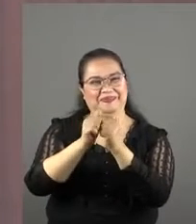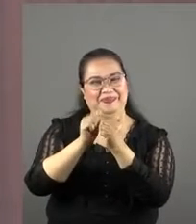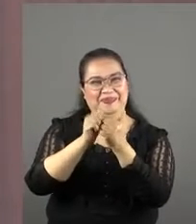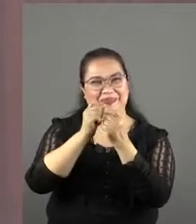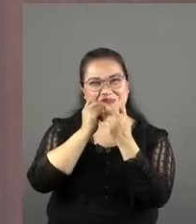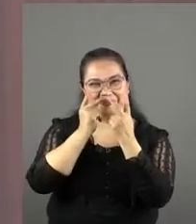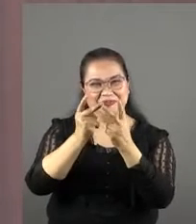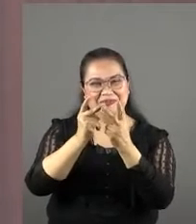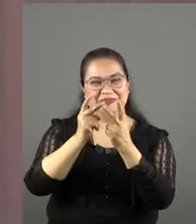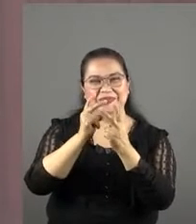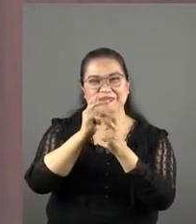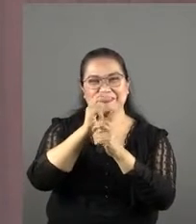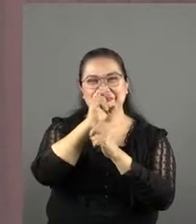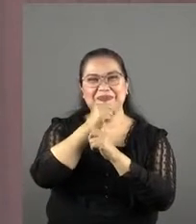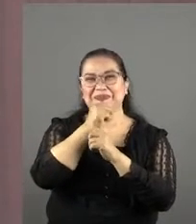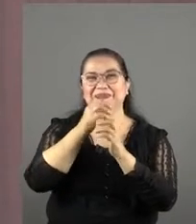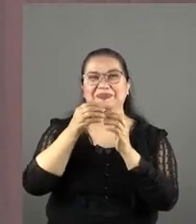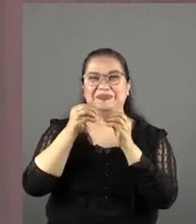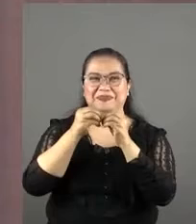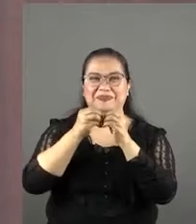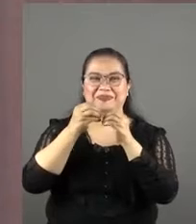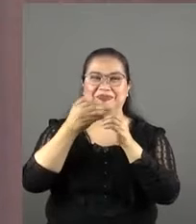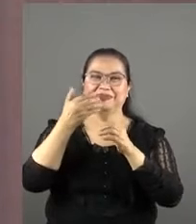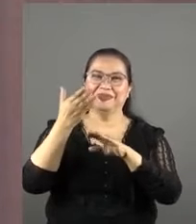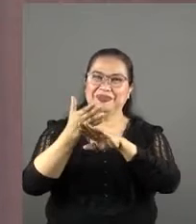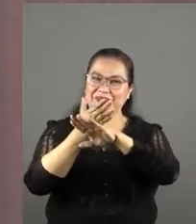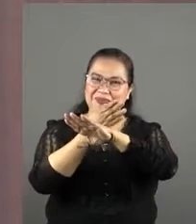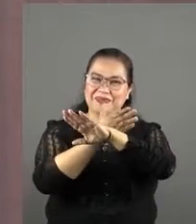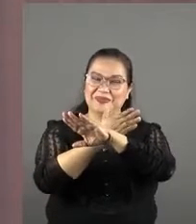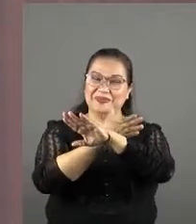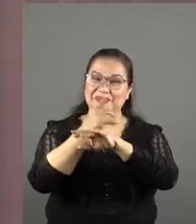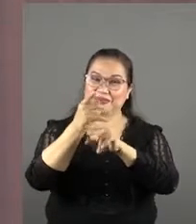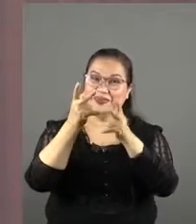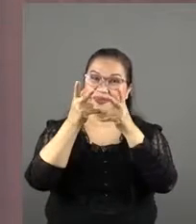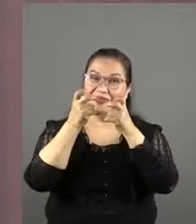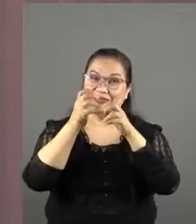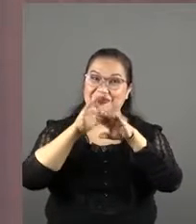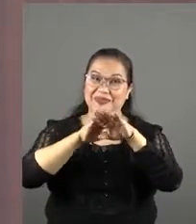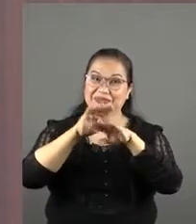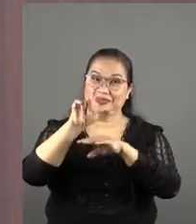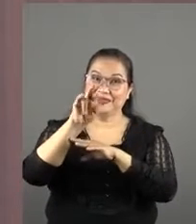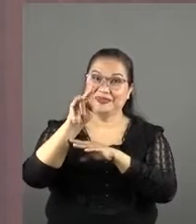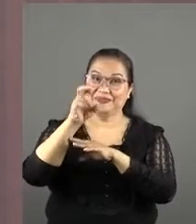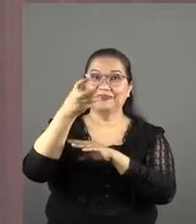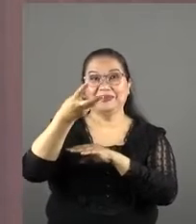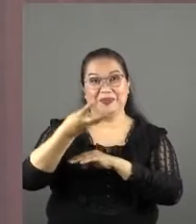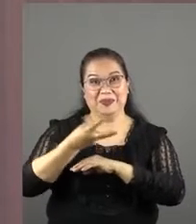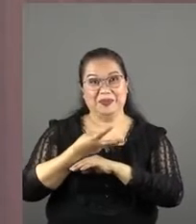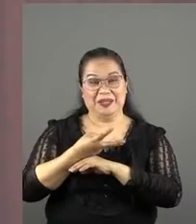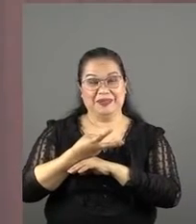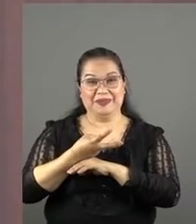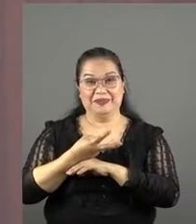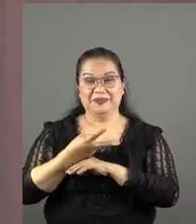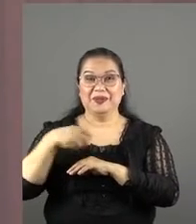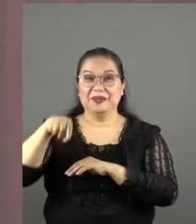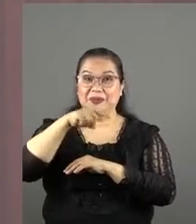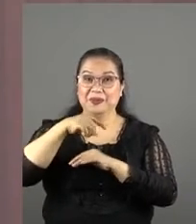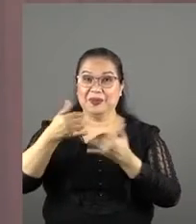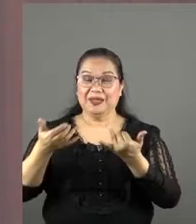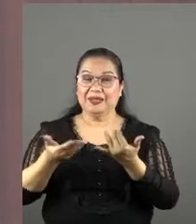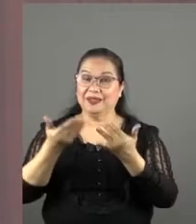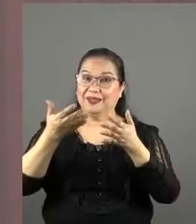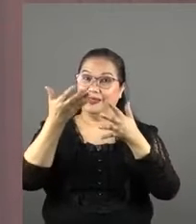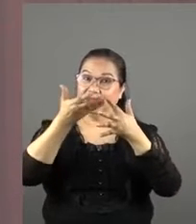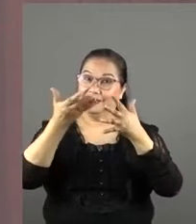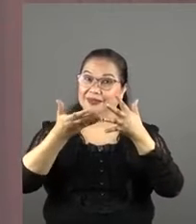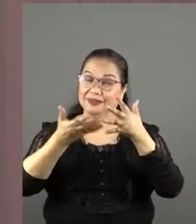now, much better. But anyway, in case you're listening online, well, you're welcome. And we are in a series